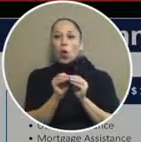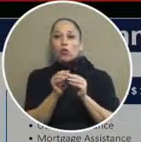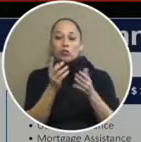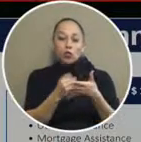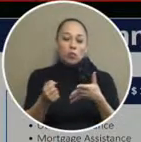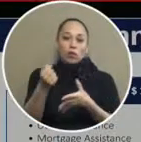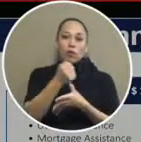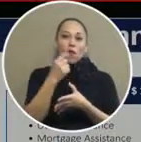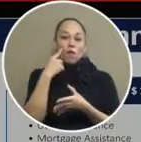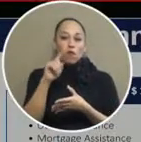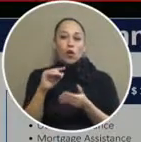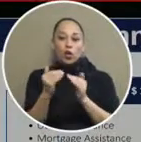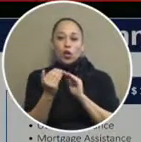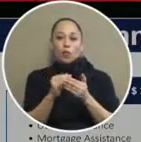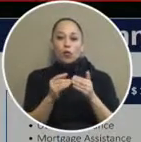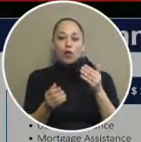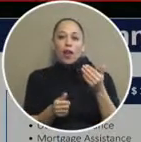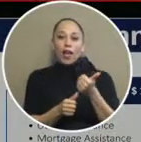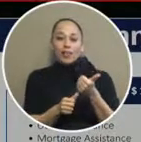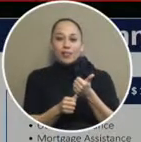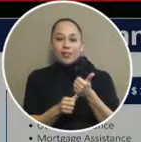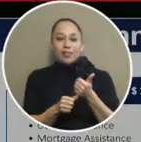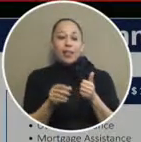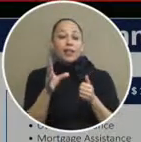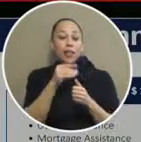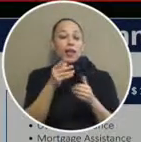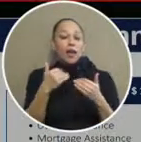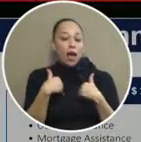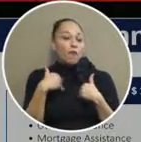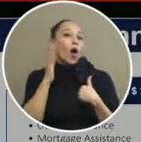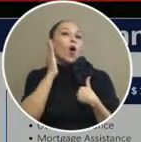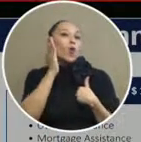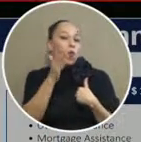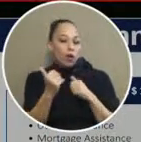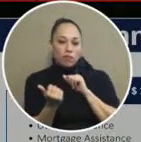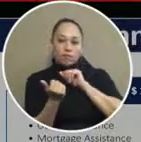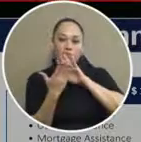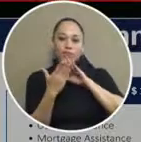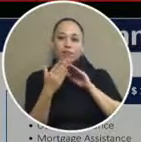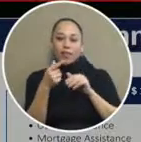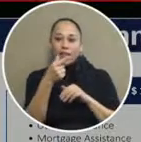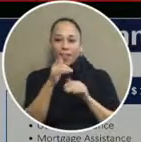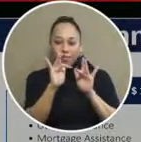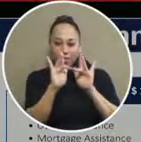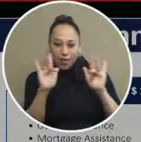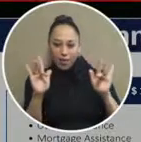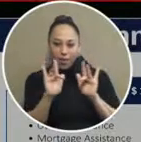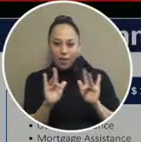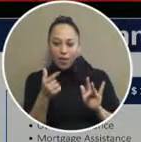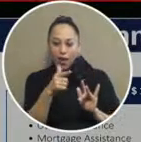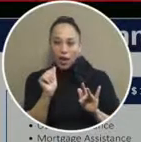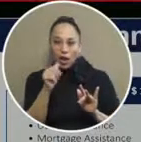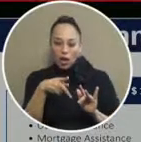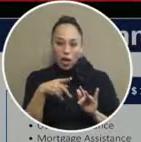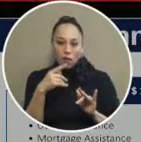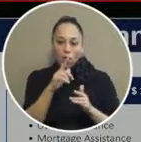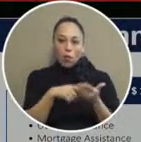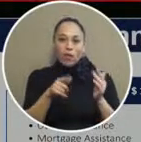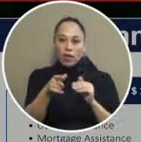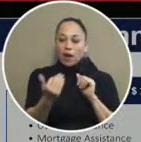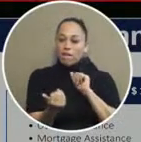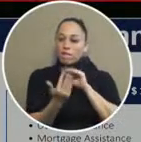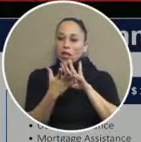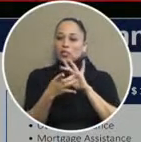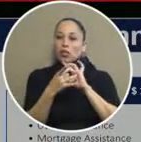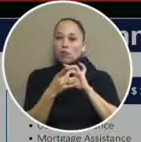prioritizing a community assistance fund that can and will address the gaps that households are facing in terms